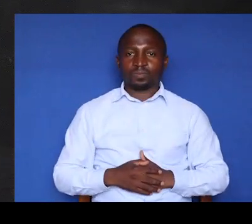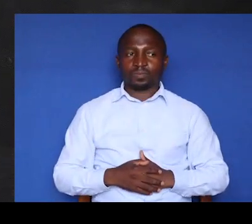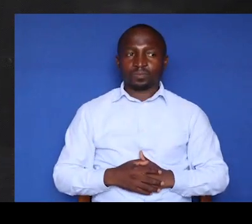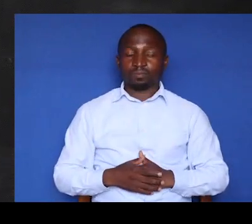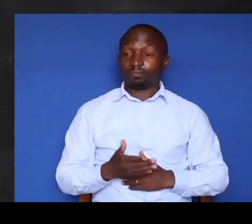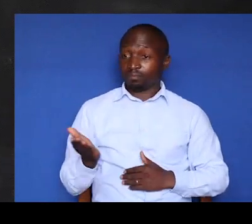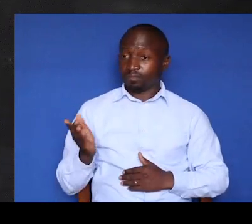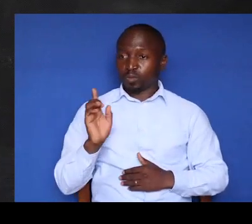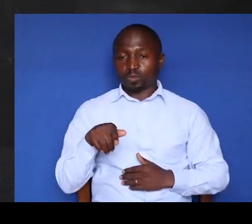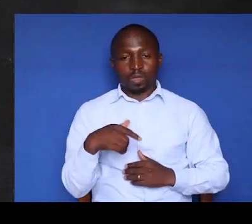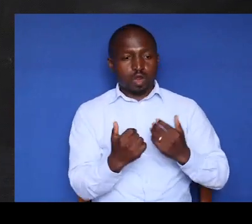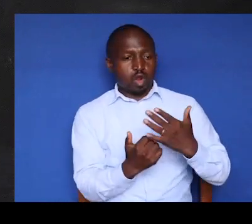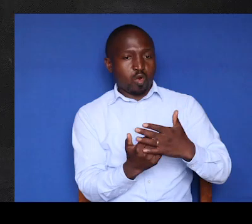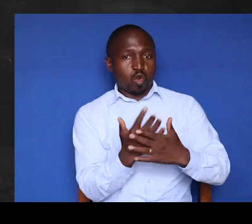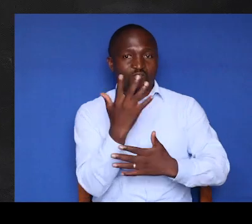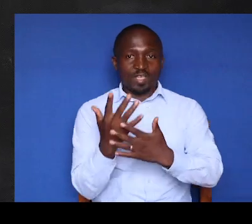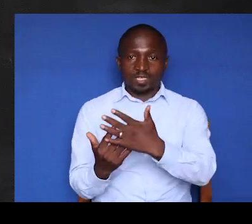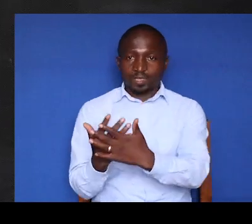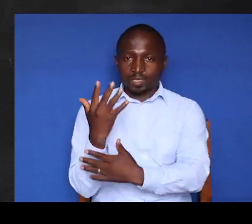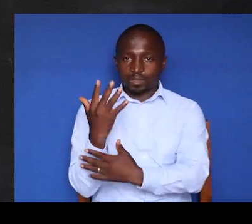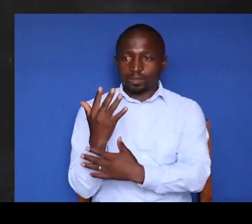We have vegetation.